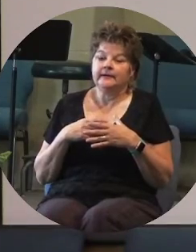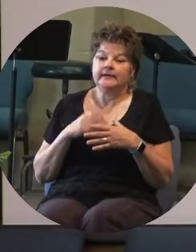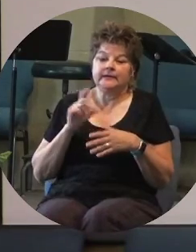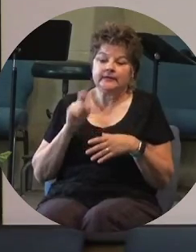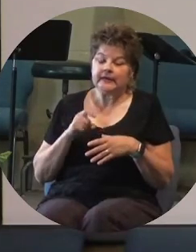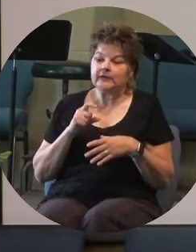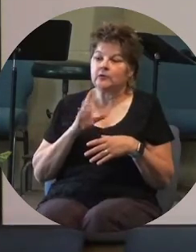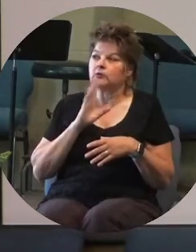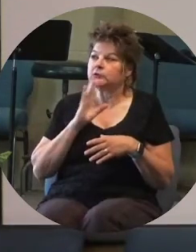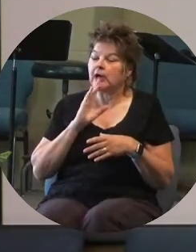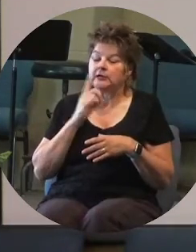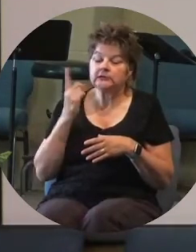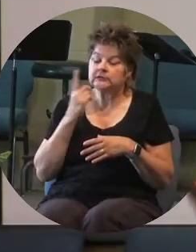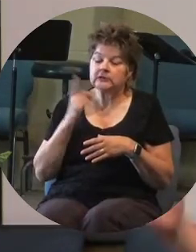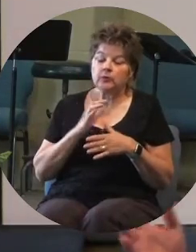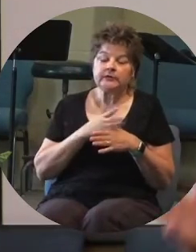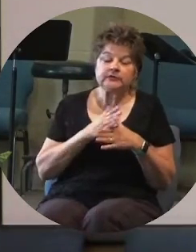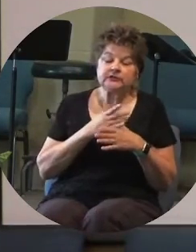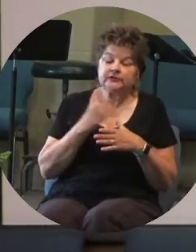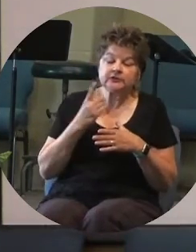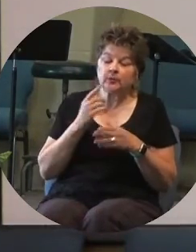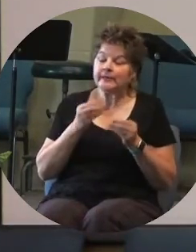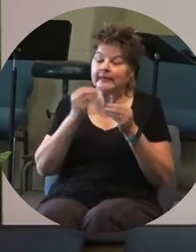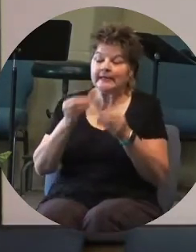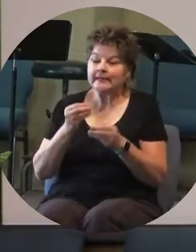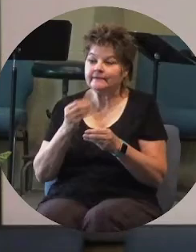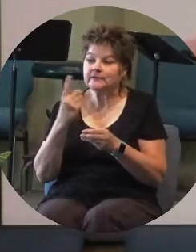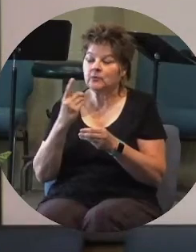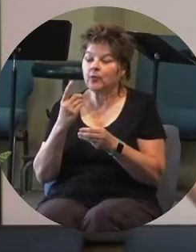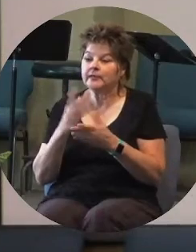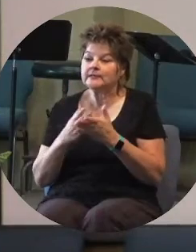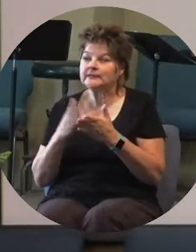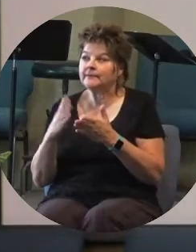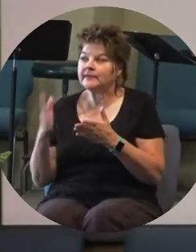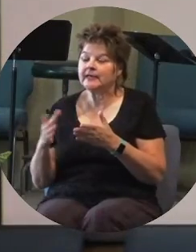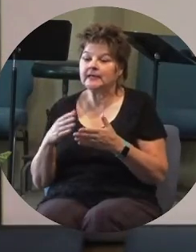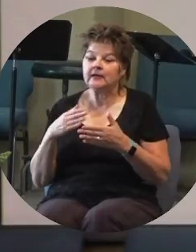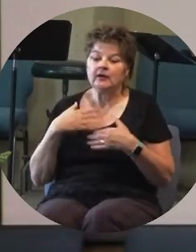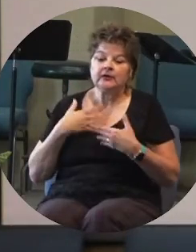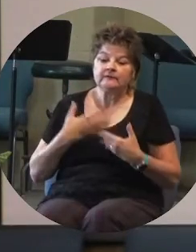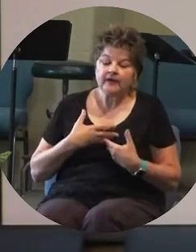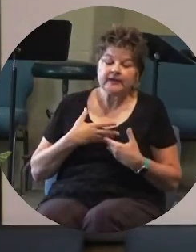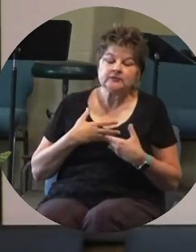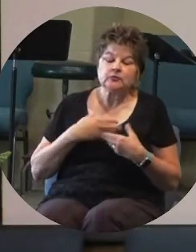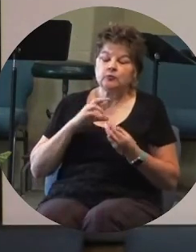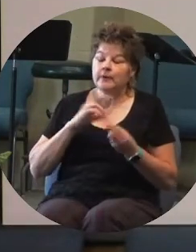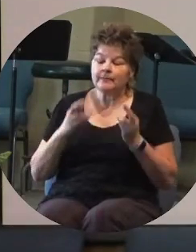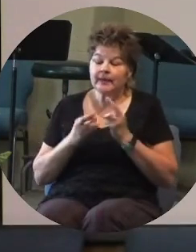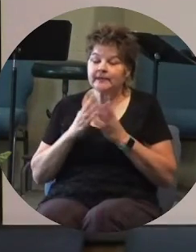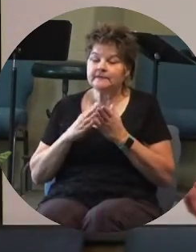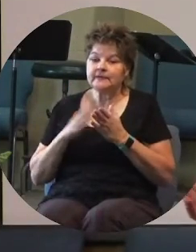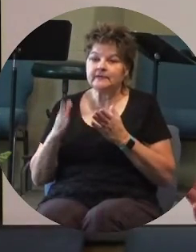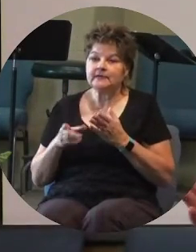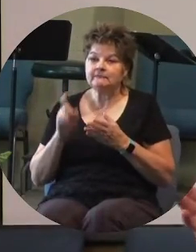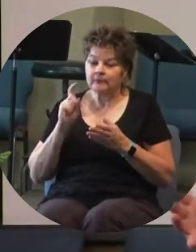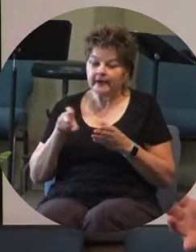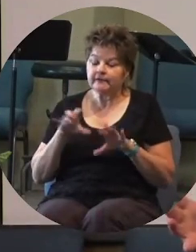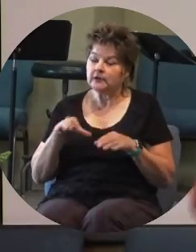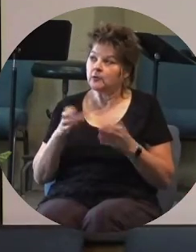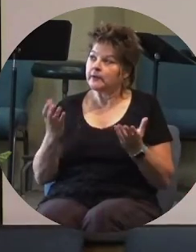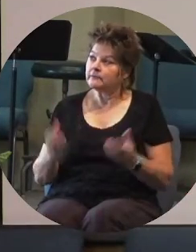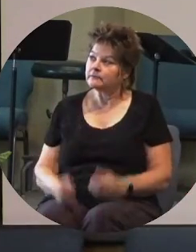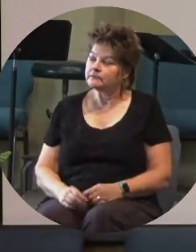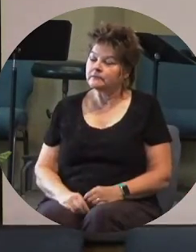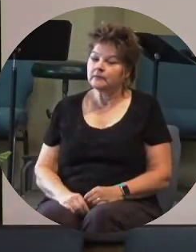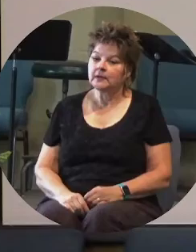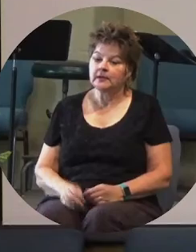share with someone, to give somebody something, to confess, repent of something, we got to do it.